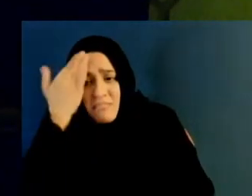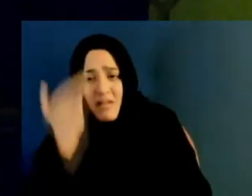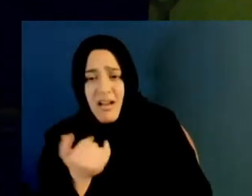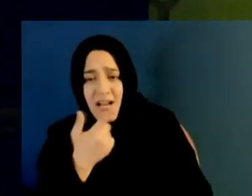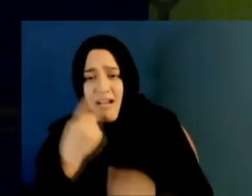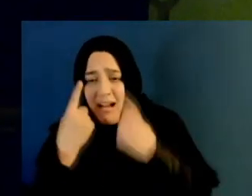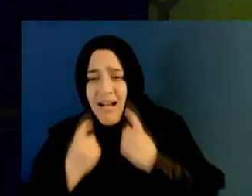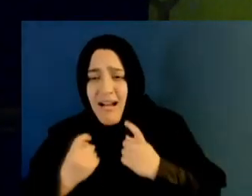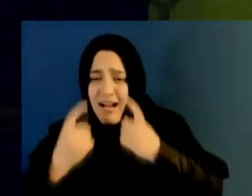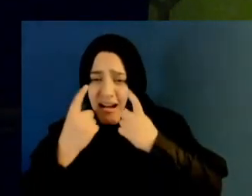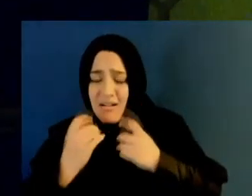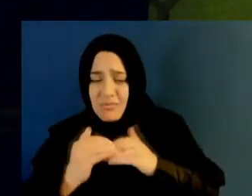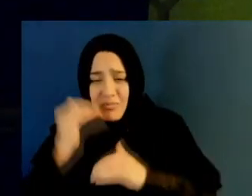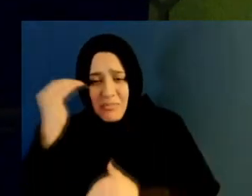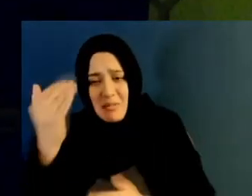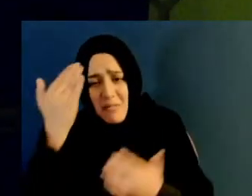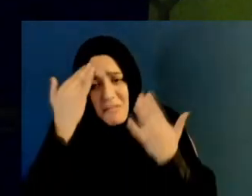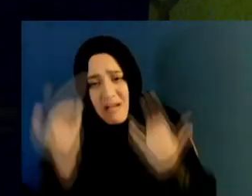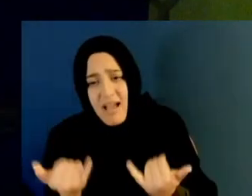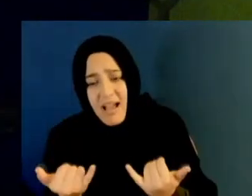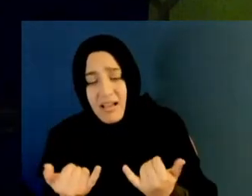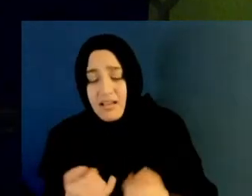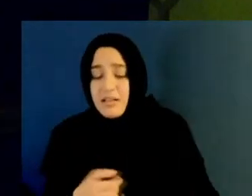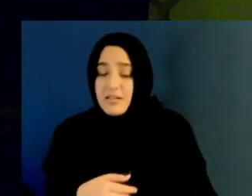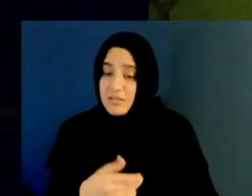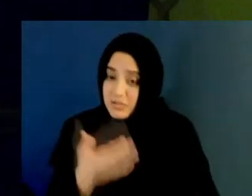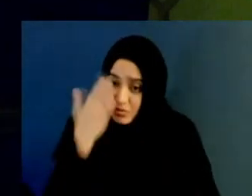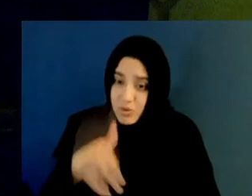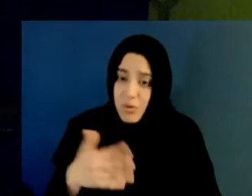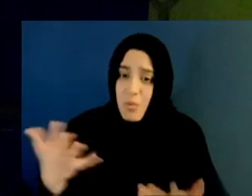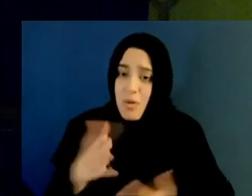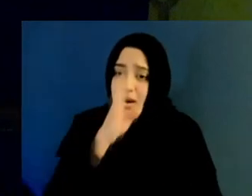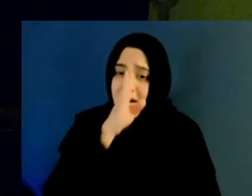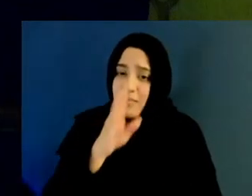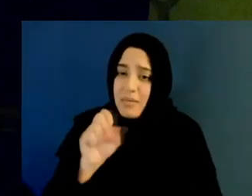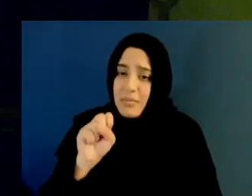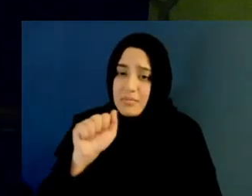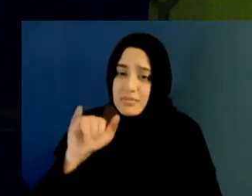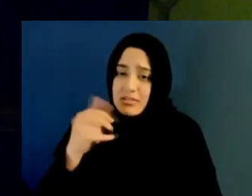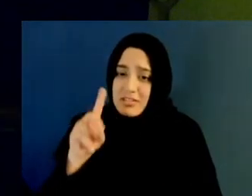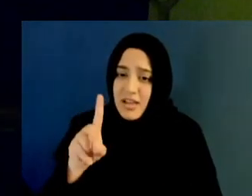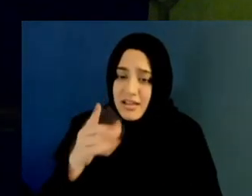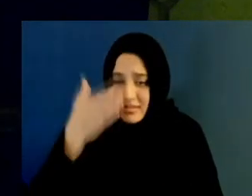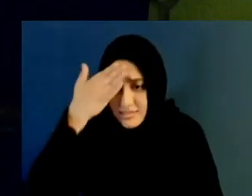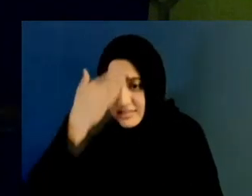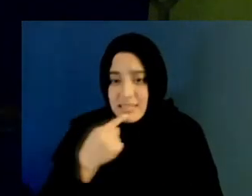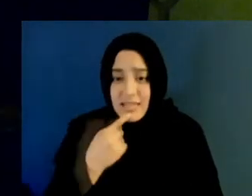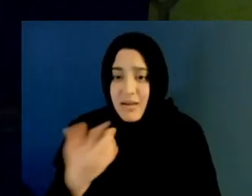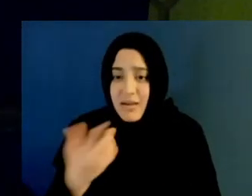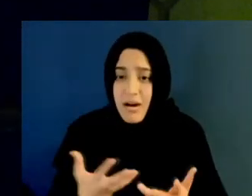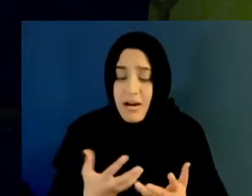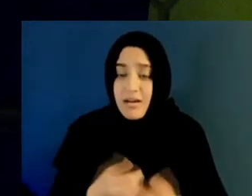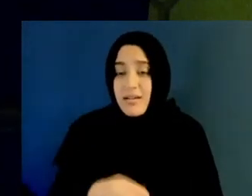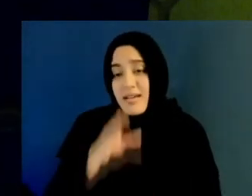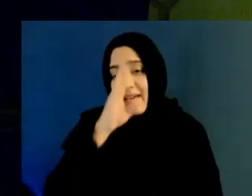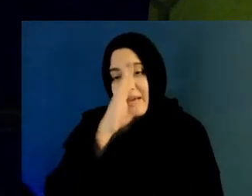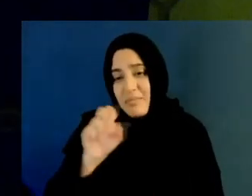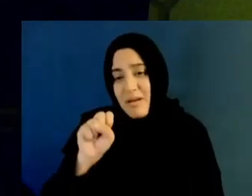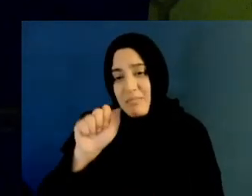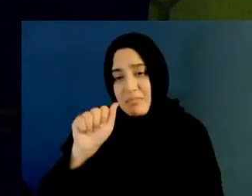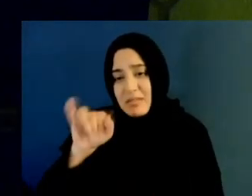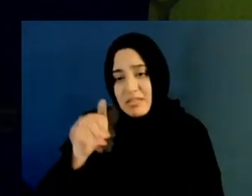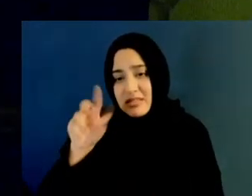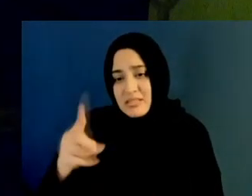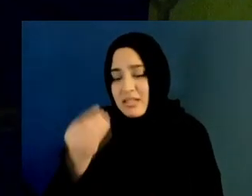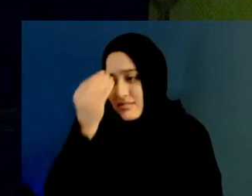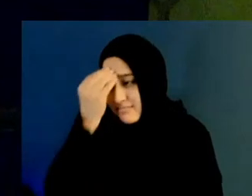this manner? Do you know what he said? Ya Shiat Amir al-Mu'mineen. Imam Sajjad says to Imam al-Bakir, how blessed